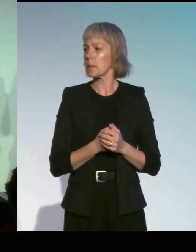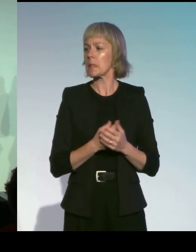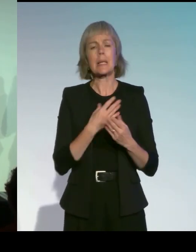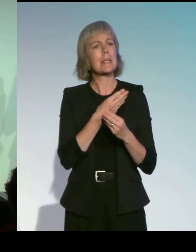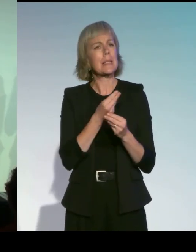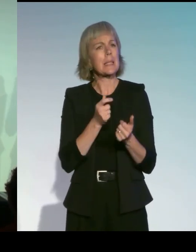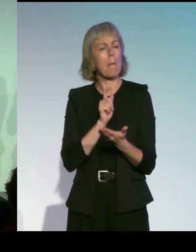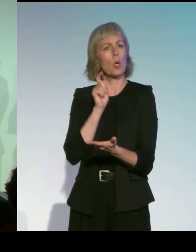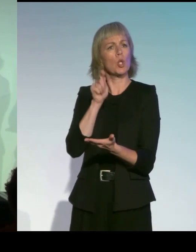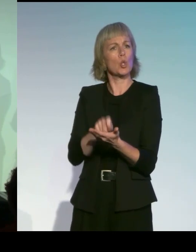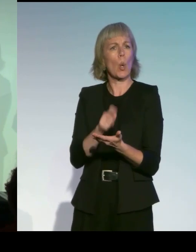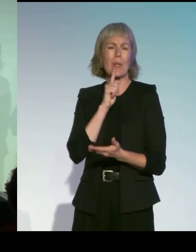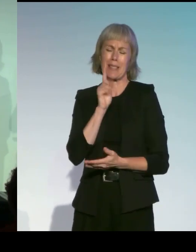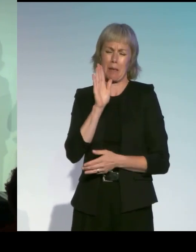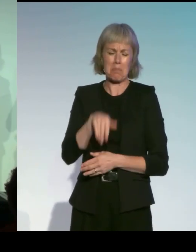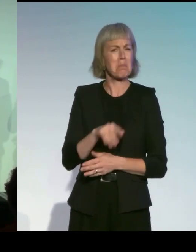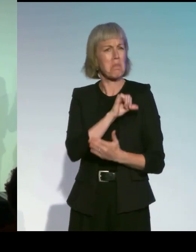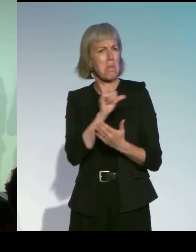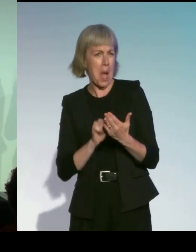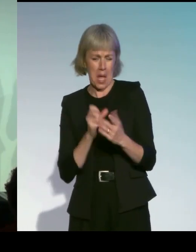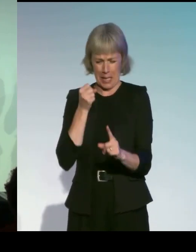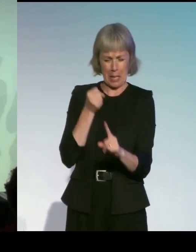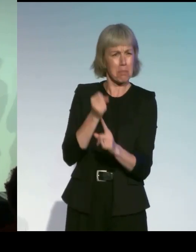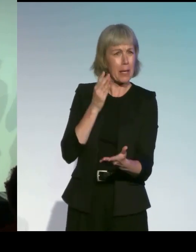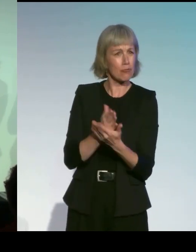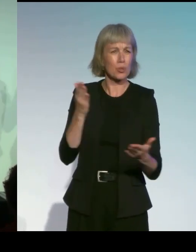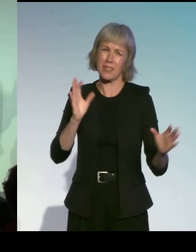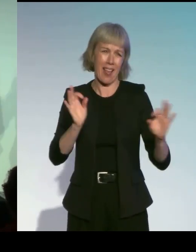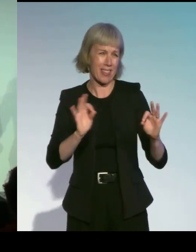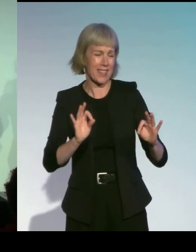have impact. But how would you argue against this?